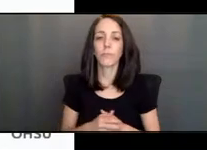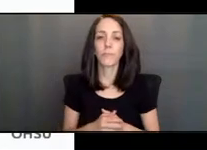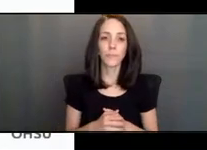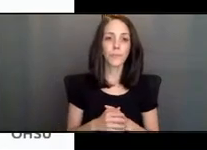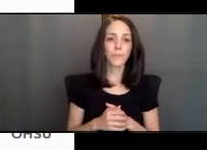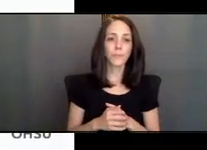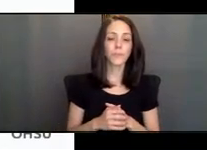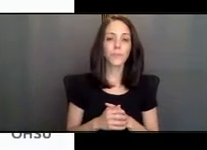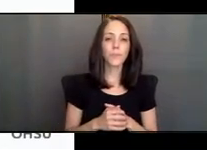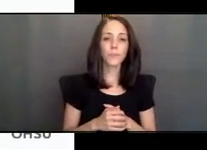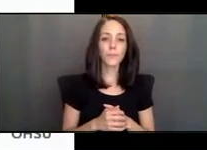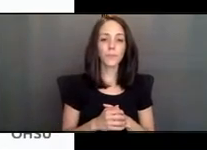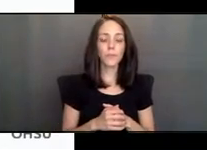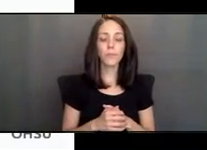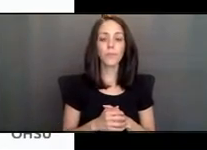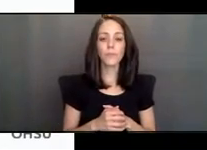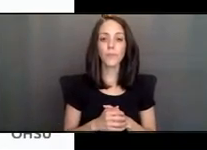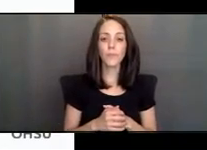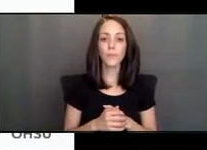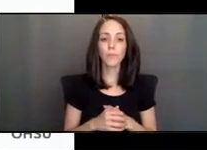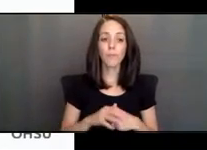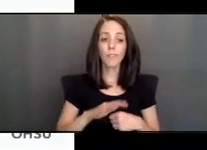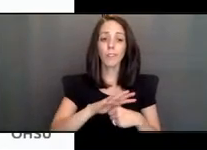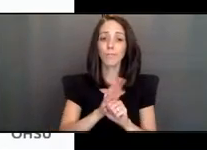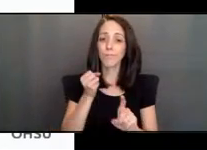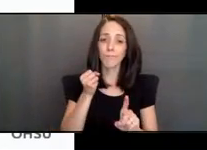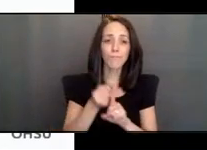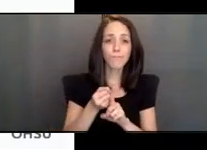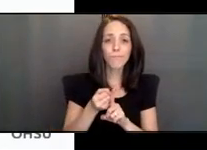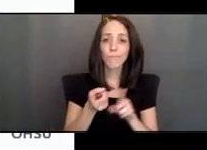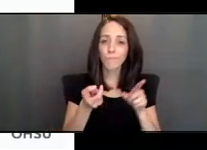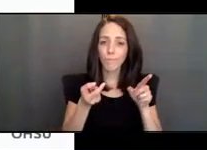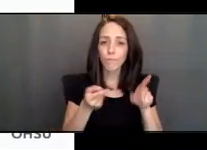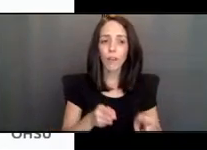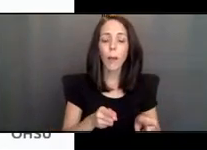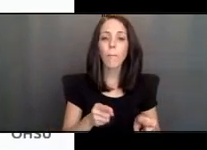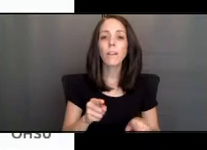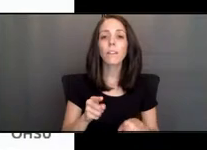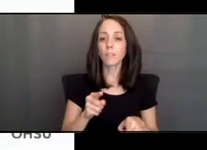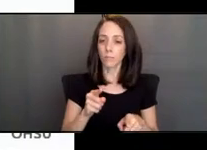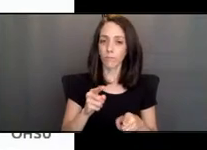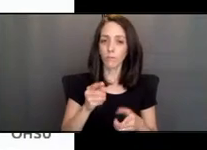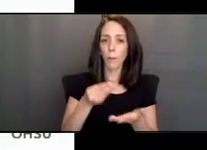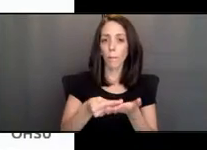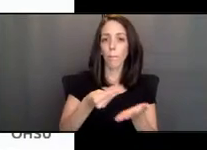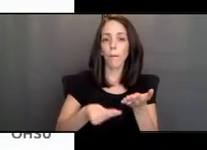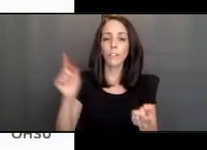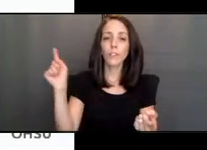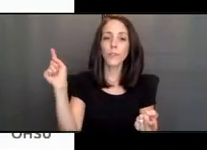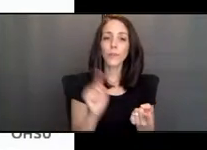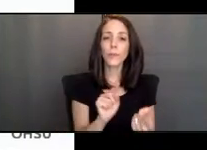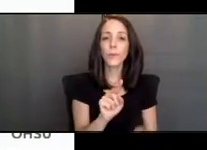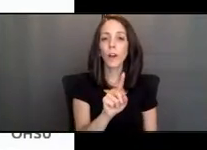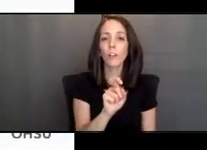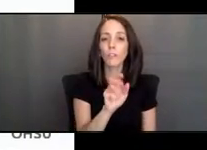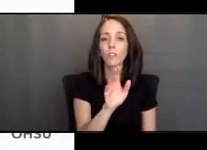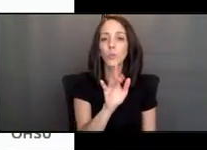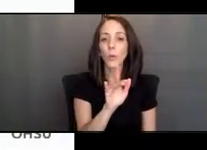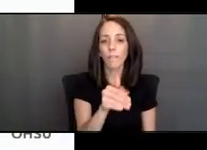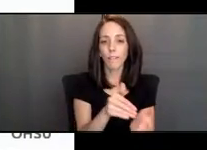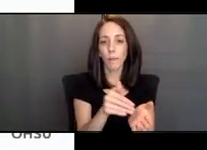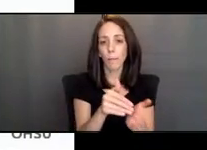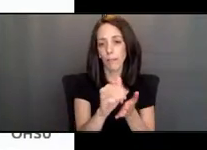When the pandemic began, we reduced the capital budget to $135 million, rather than increasing it in line